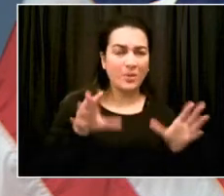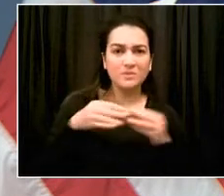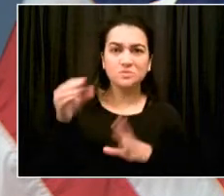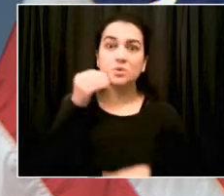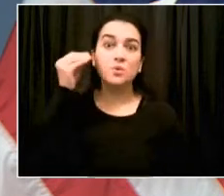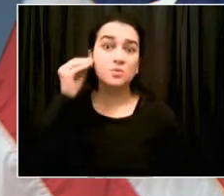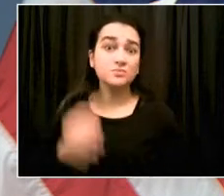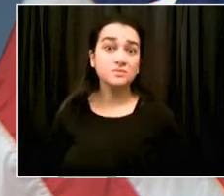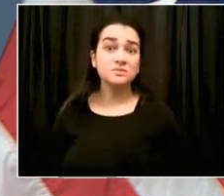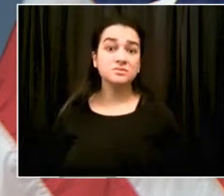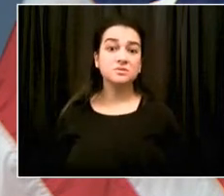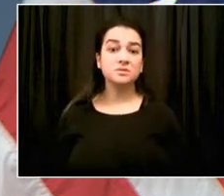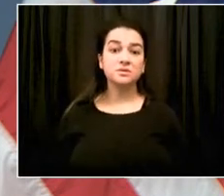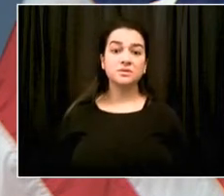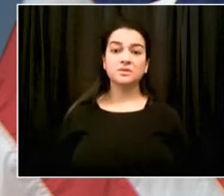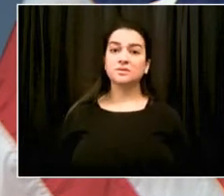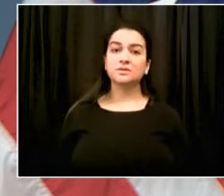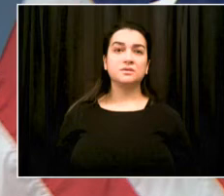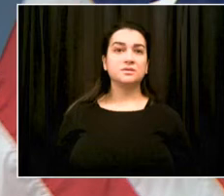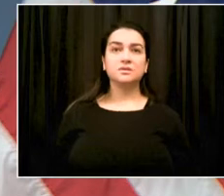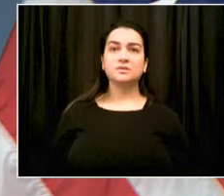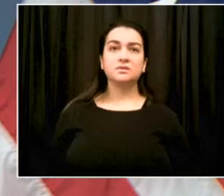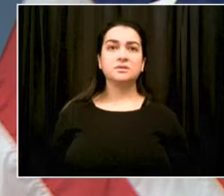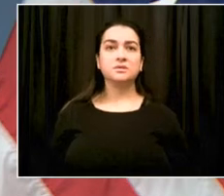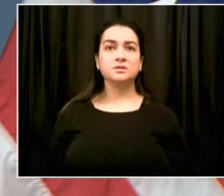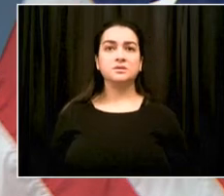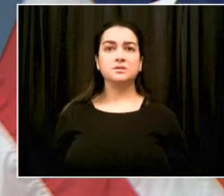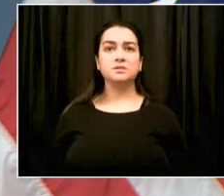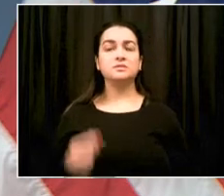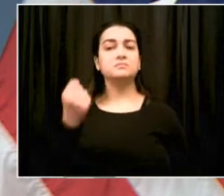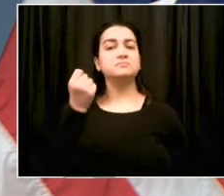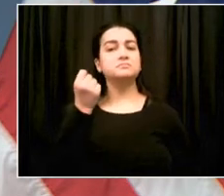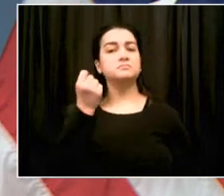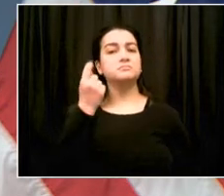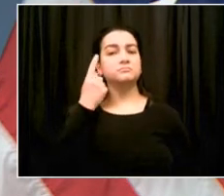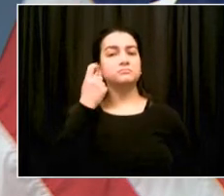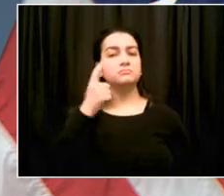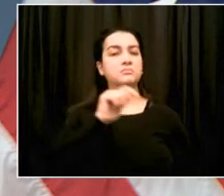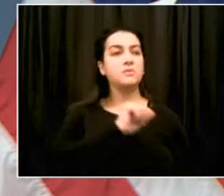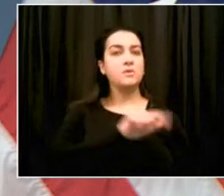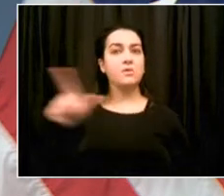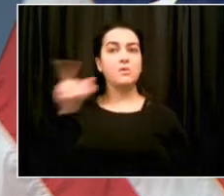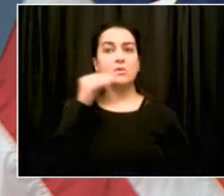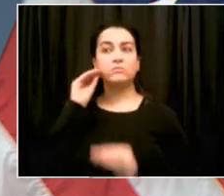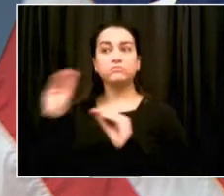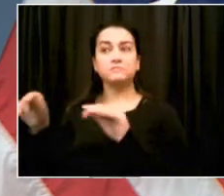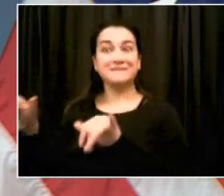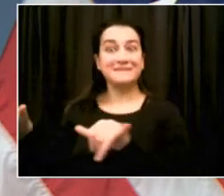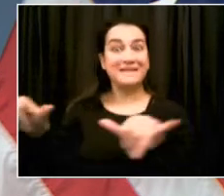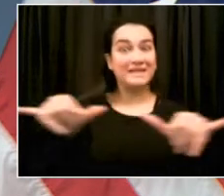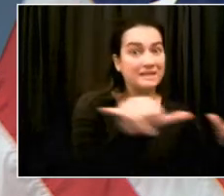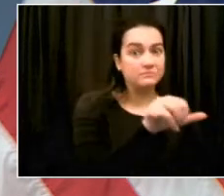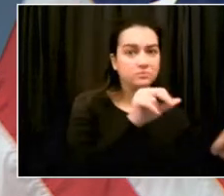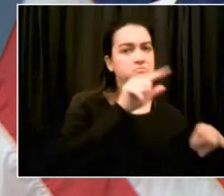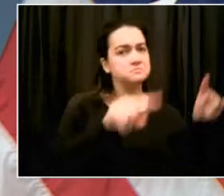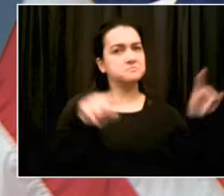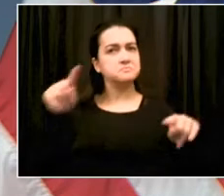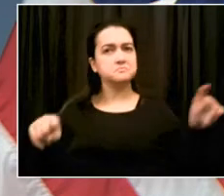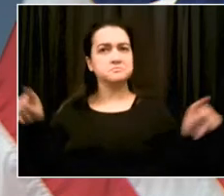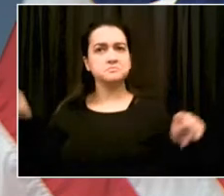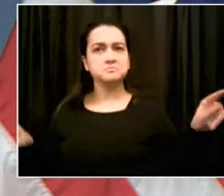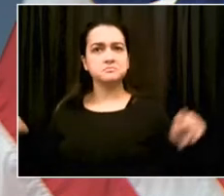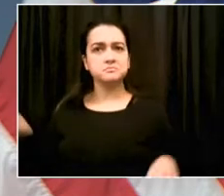focus to help the most vulnerable New Yorkers and on achieving greater racial equity and inclusion.